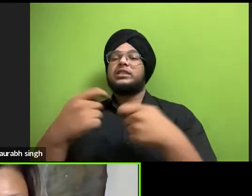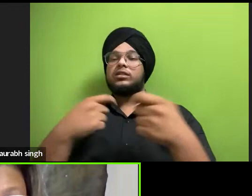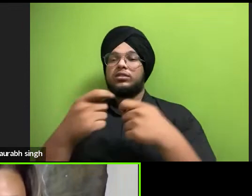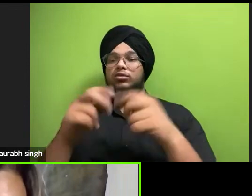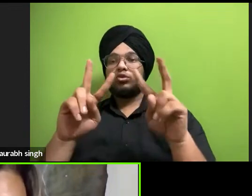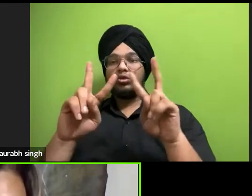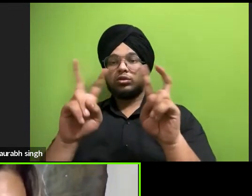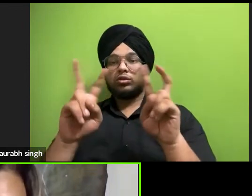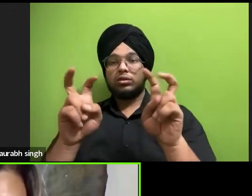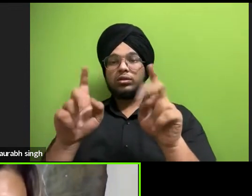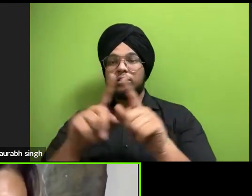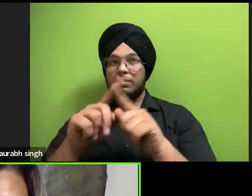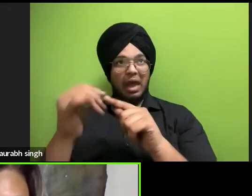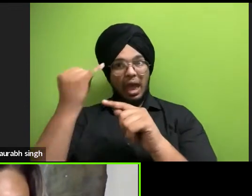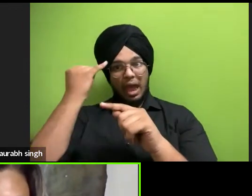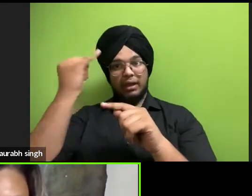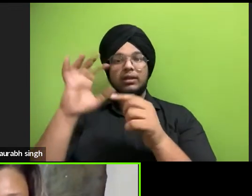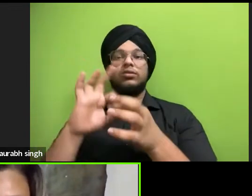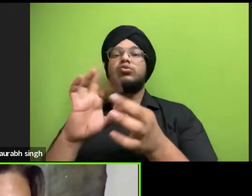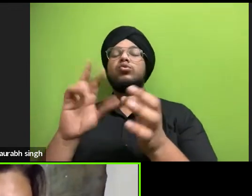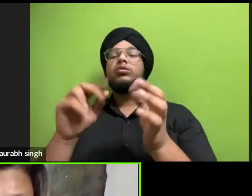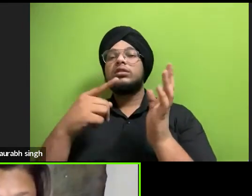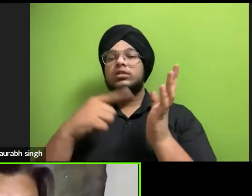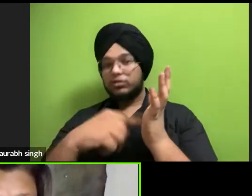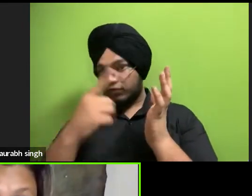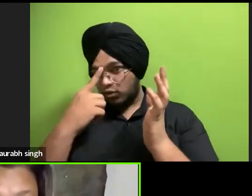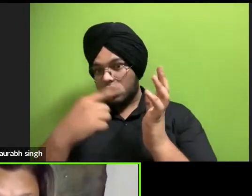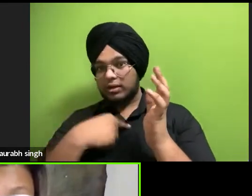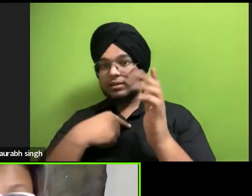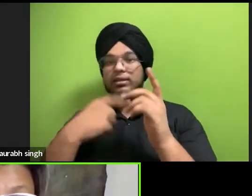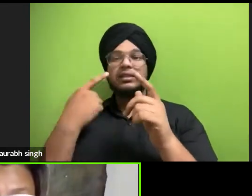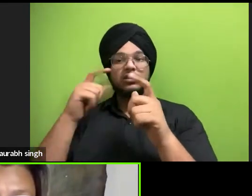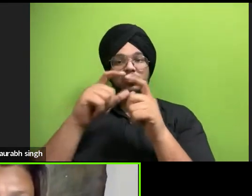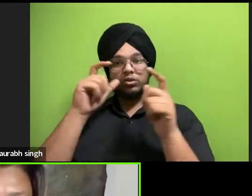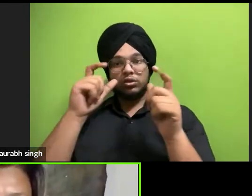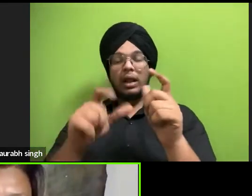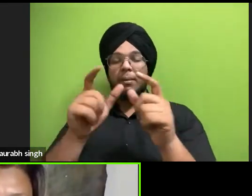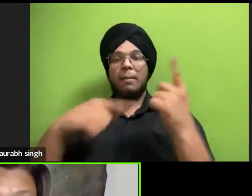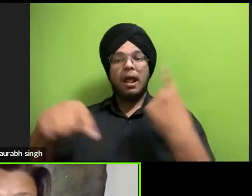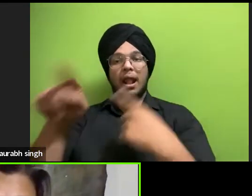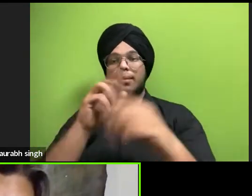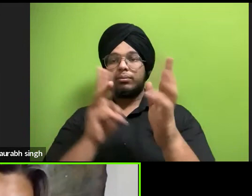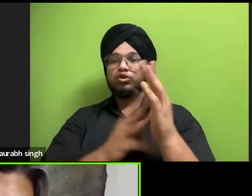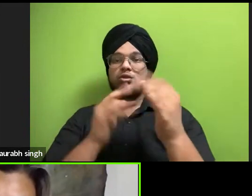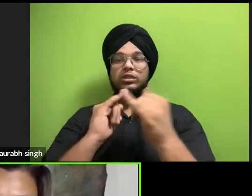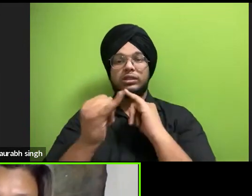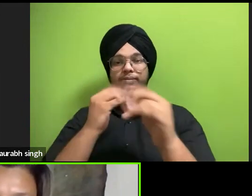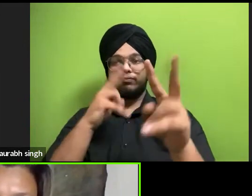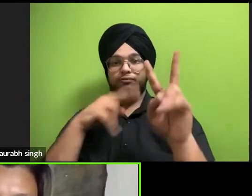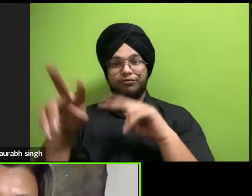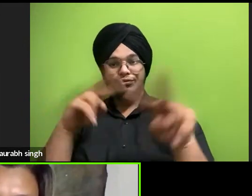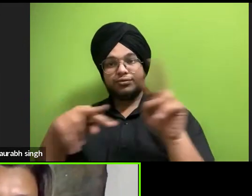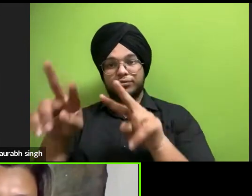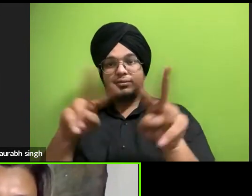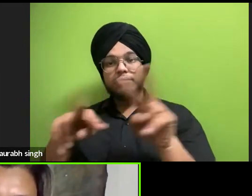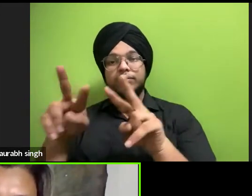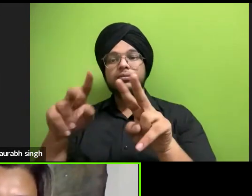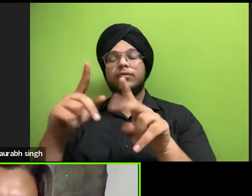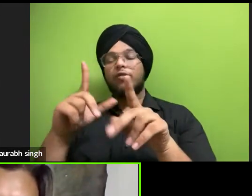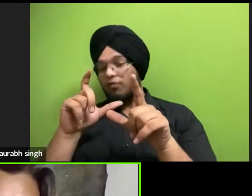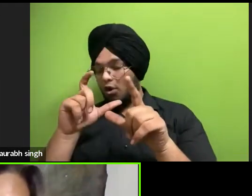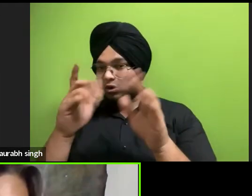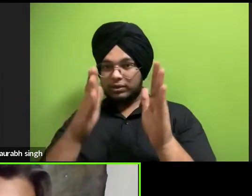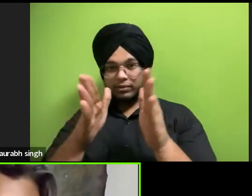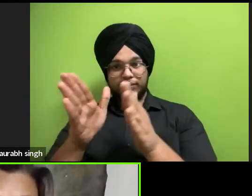not creative content. And for us as an institution, a public museum with moving image sitting as part of